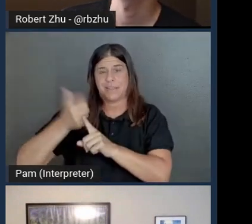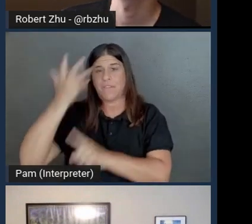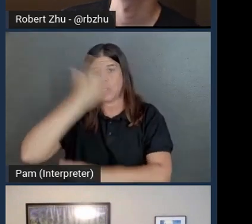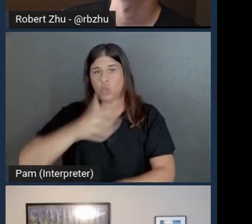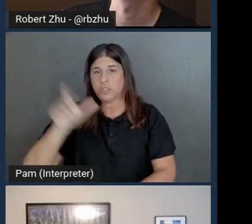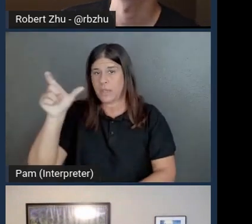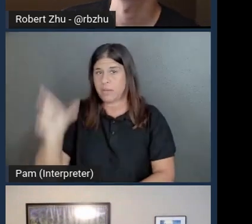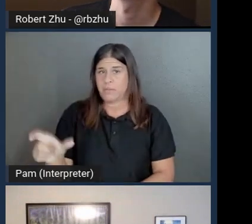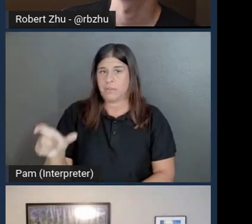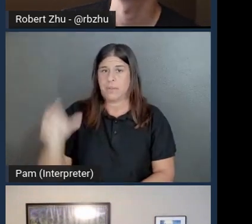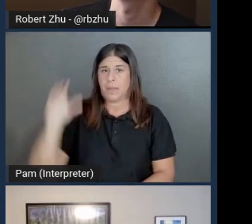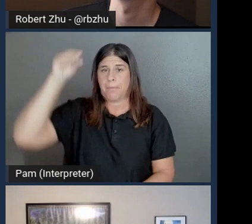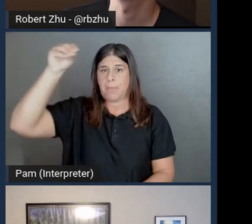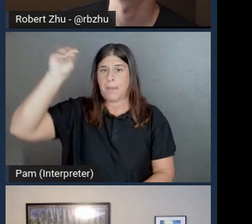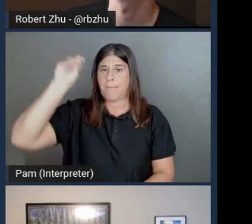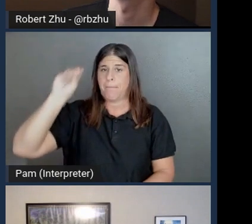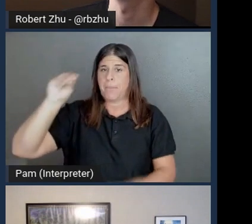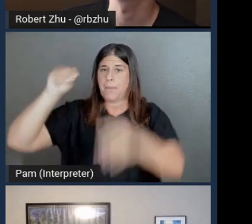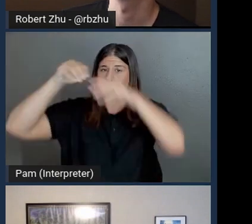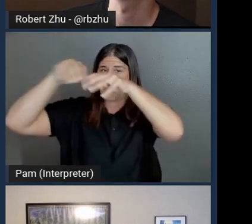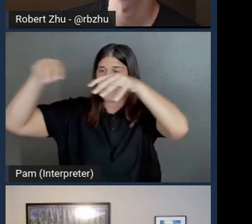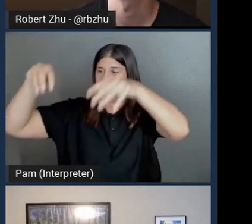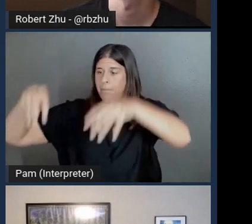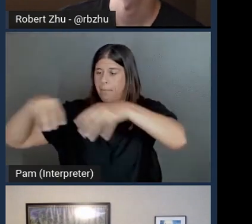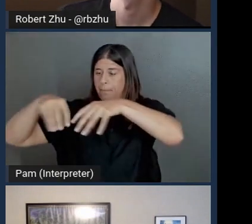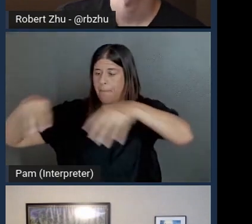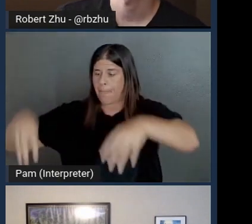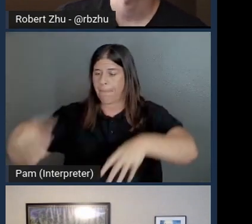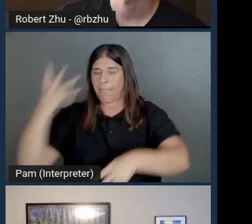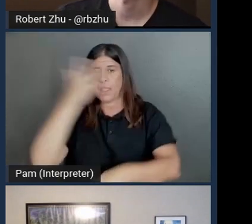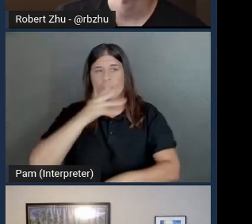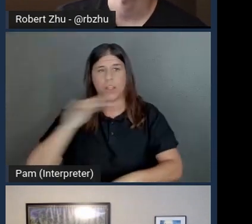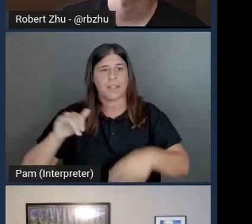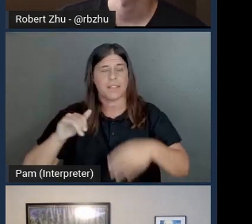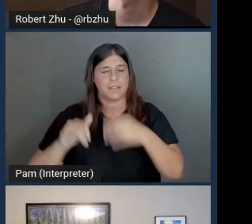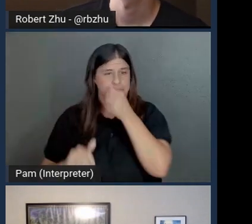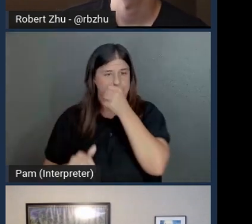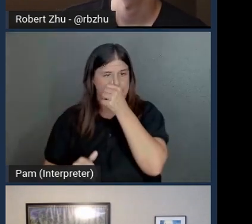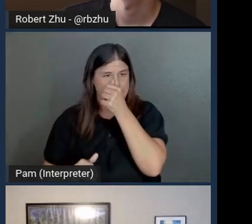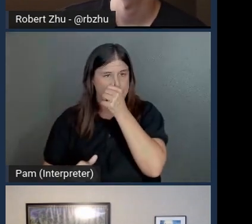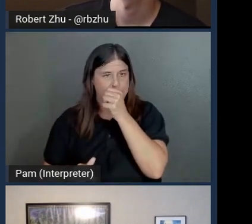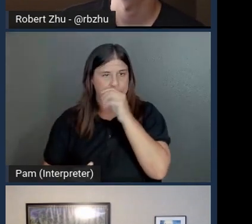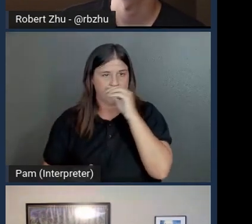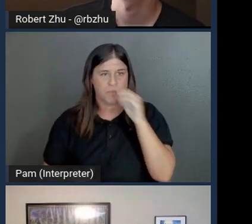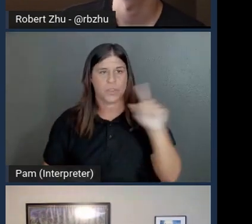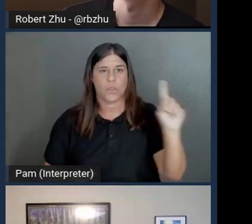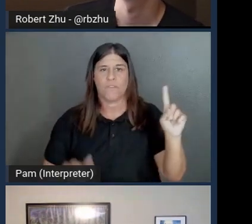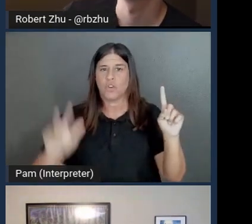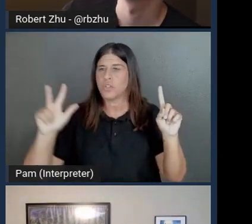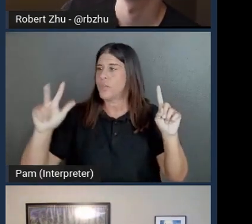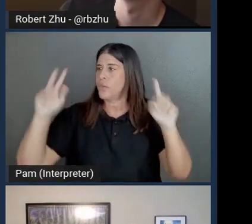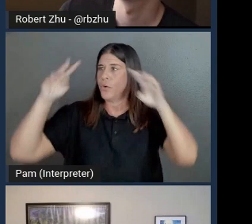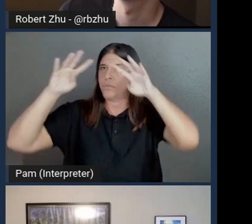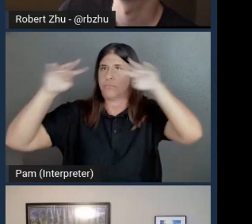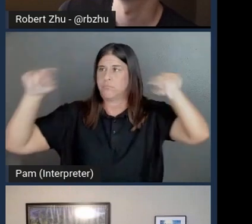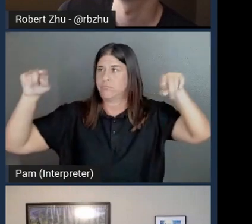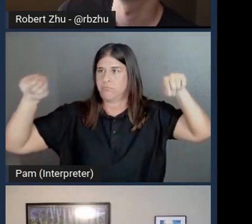going to look very much like the domain in which you're actually working in. It's going to be very much look like this sort of tree that